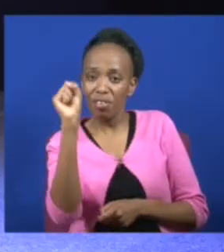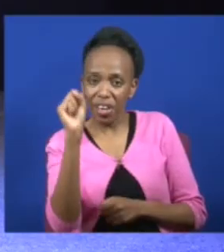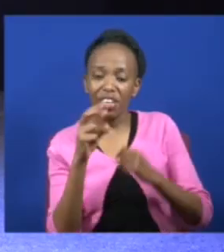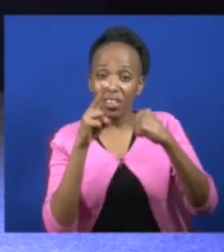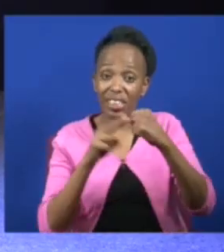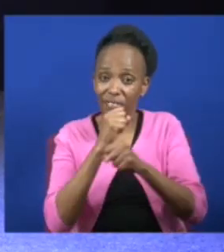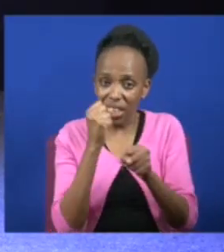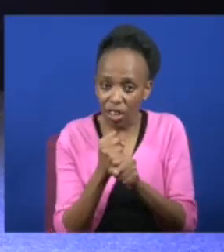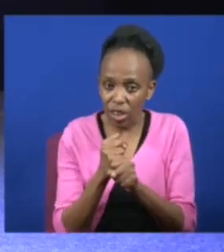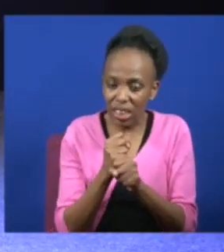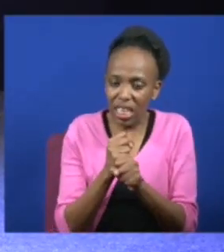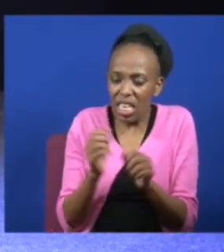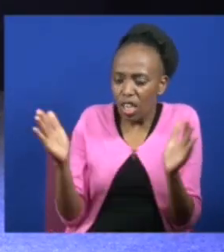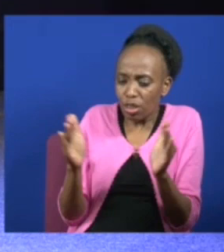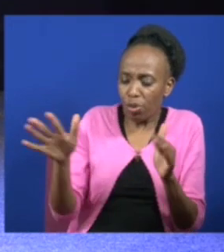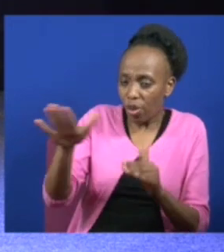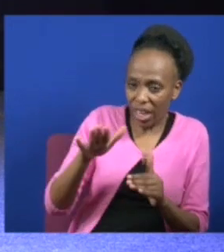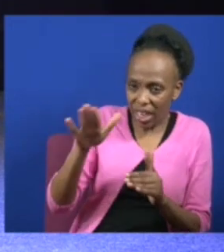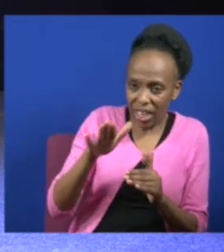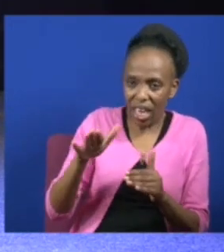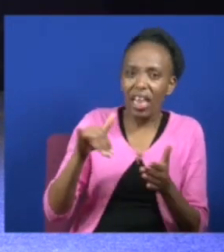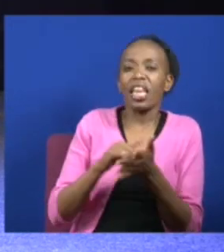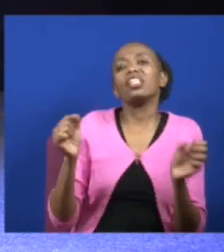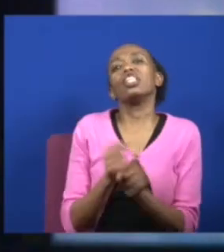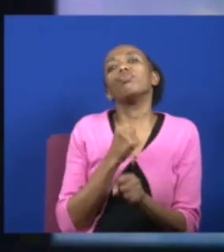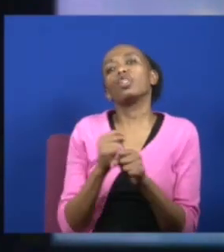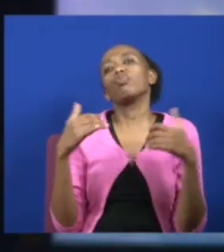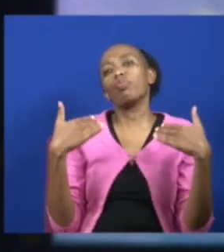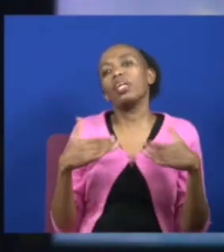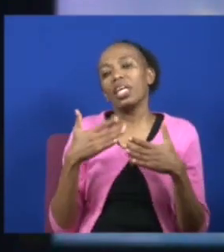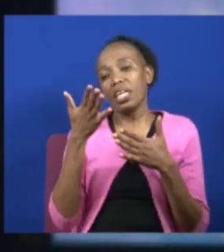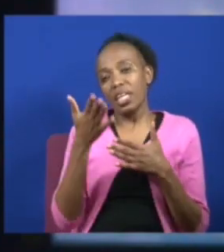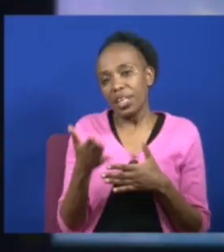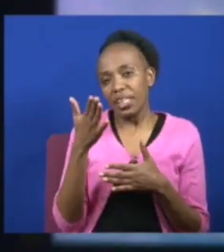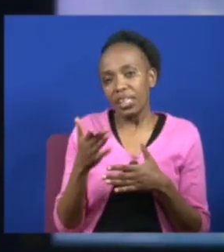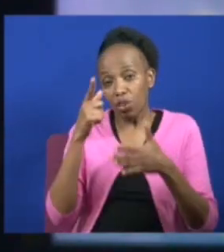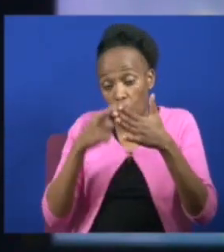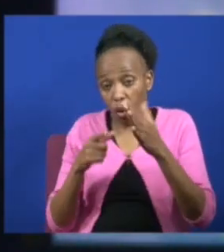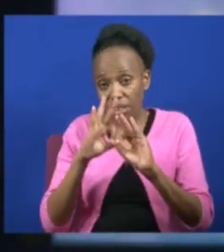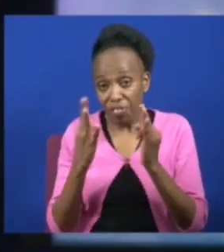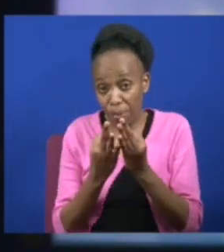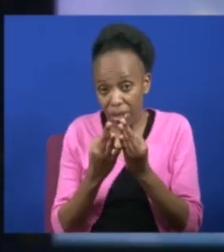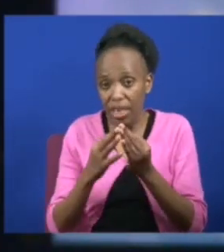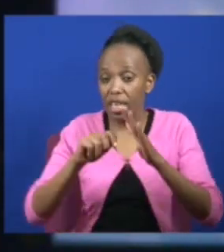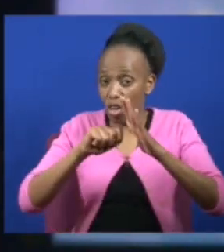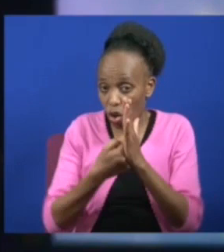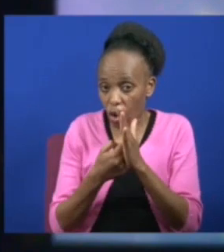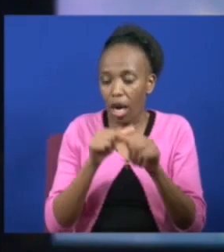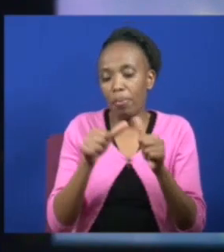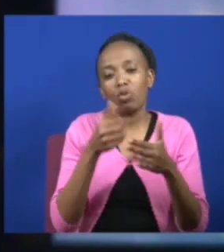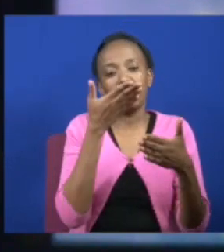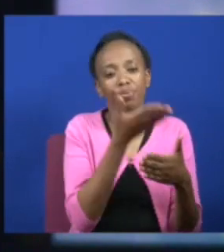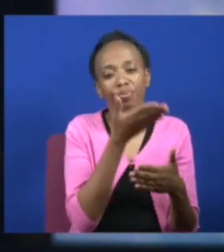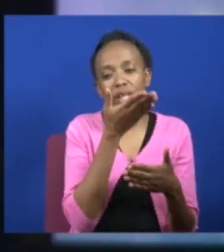2, 3, 5, 7-year-olds in a confined space, and they cannot play. This is what family lockdown is all